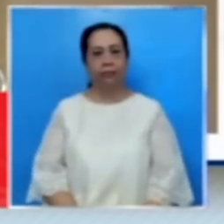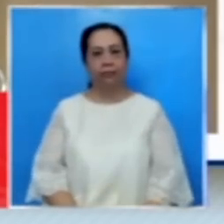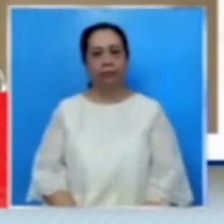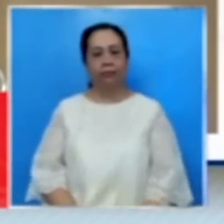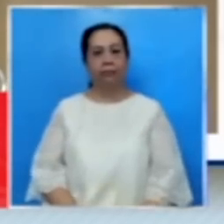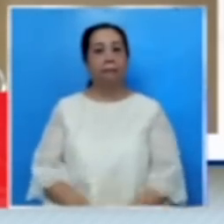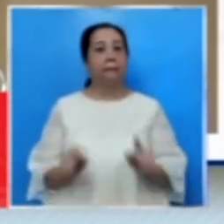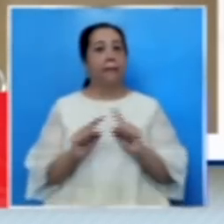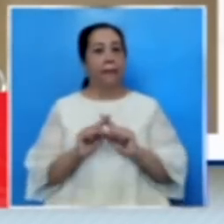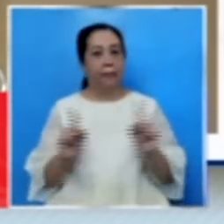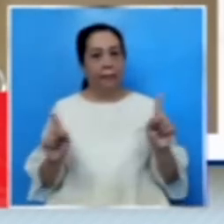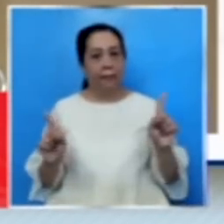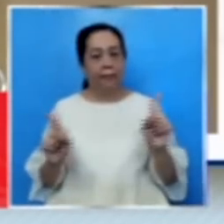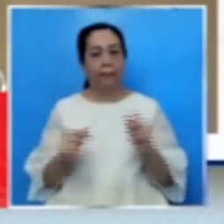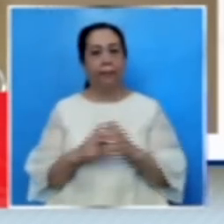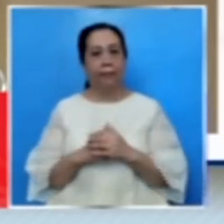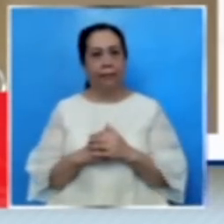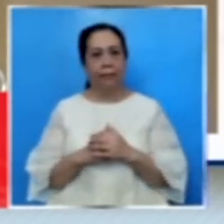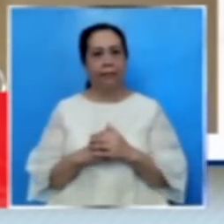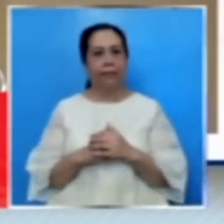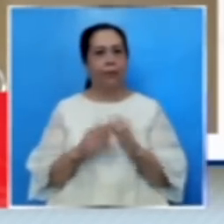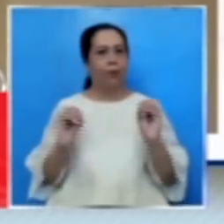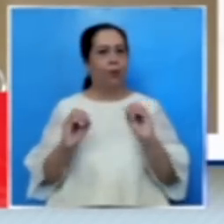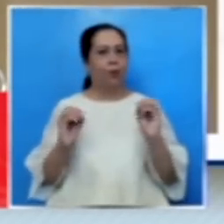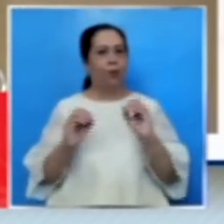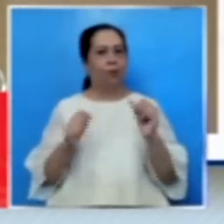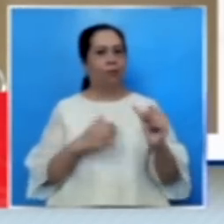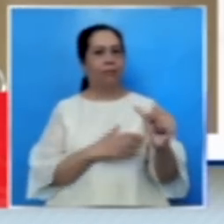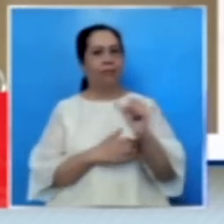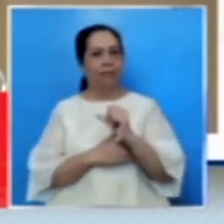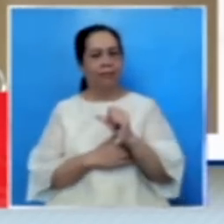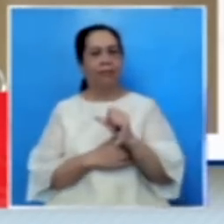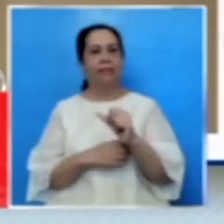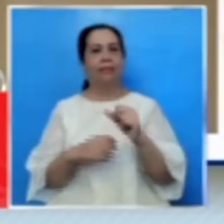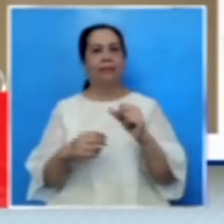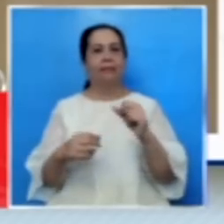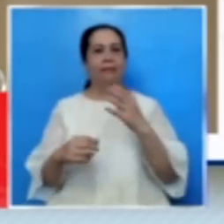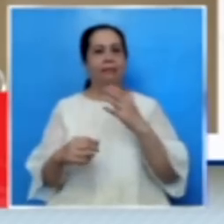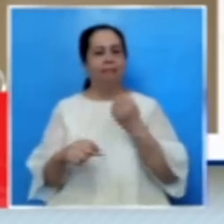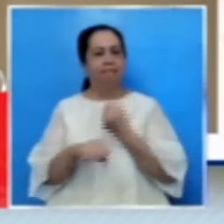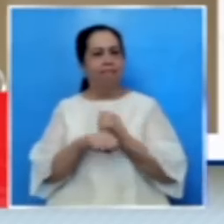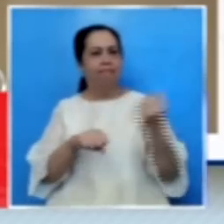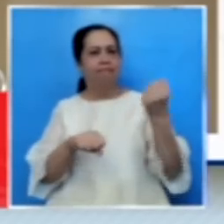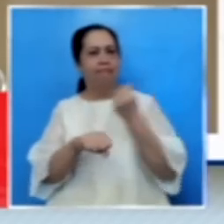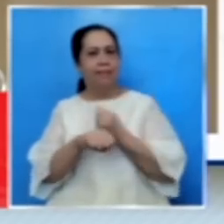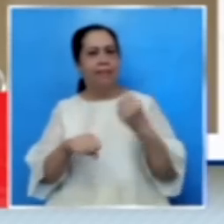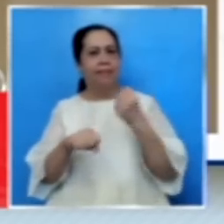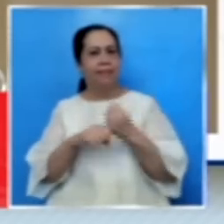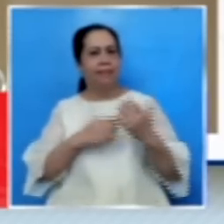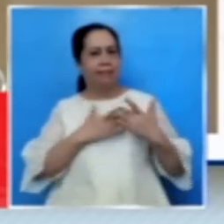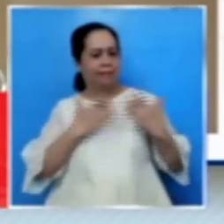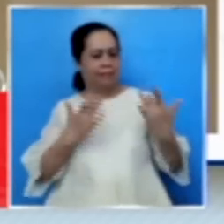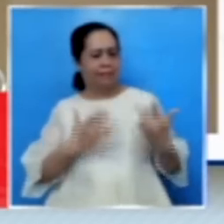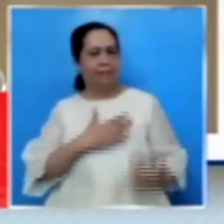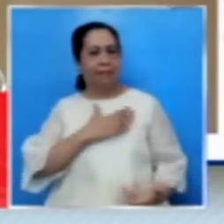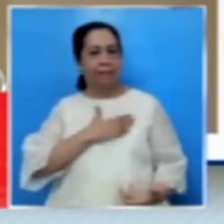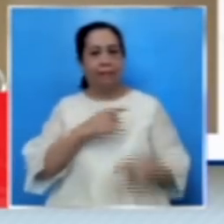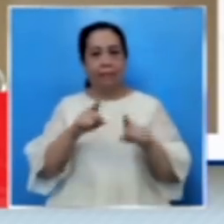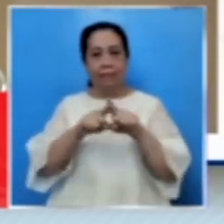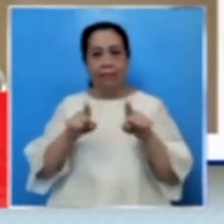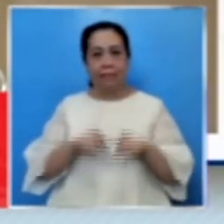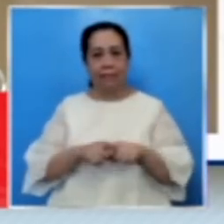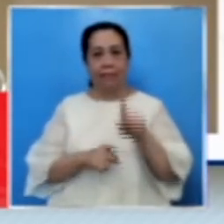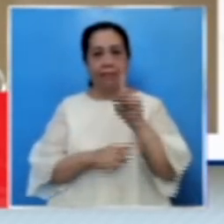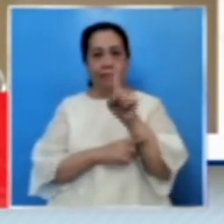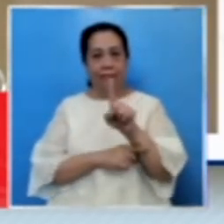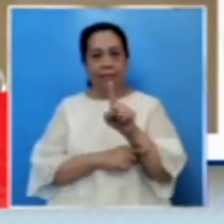Ngunit, walang makakatalo sa tibay ng puso ko bilang isang